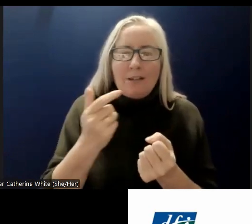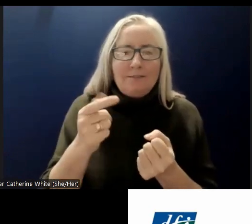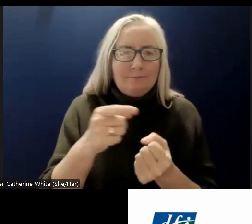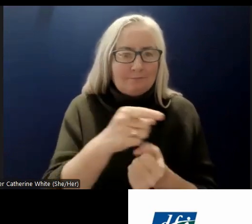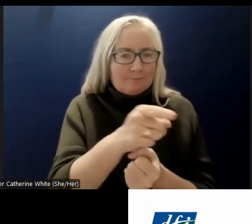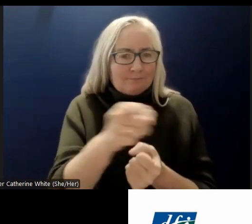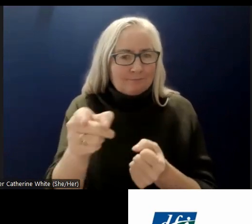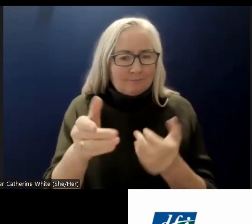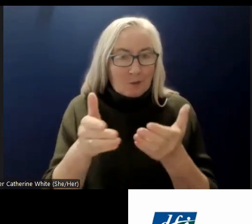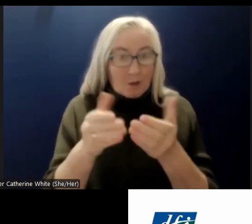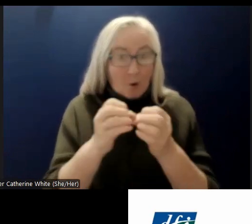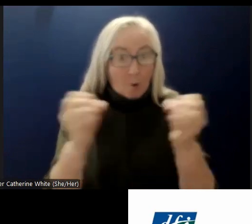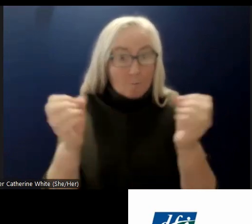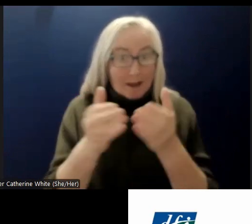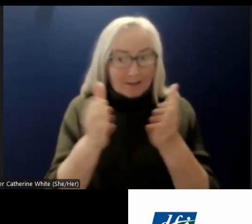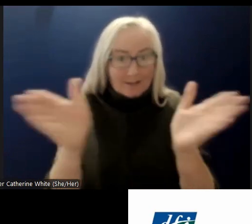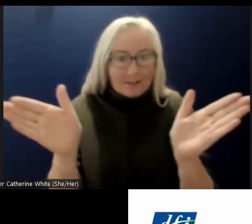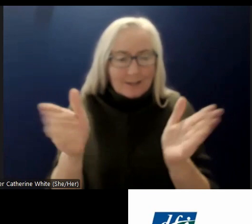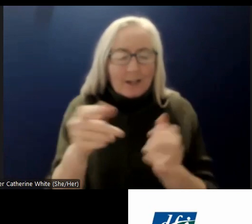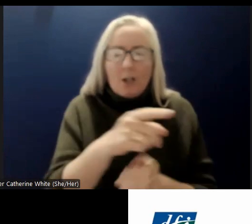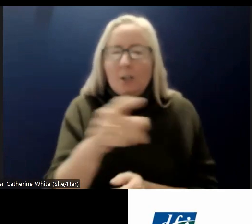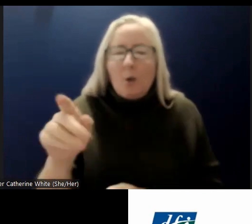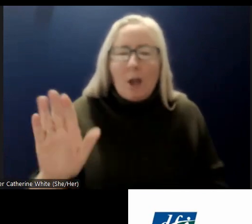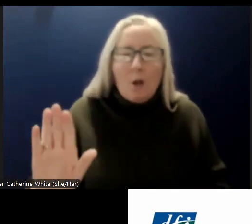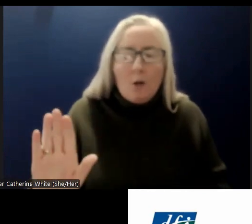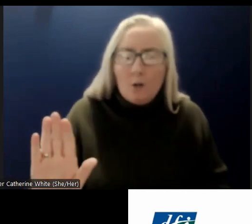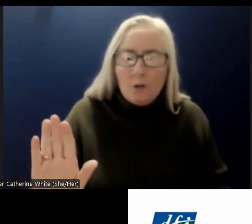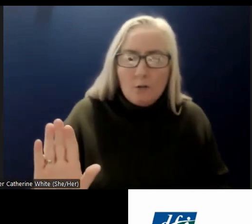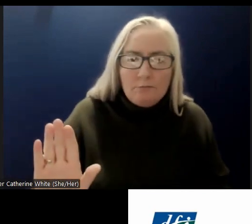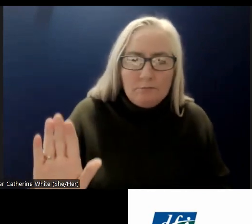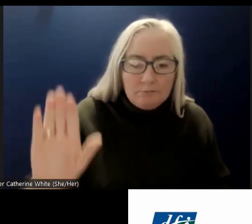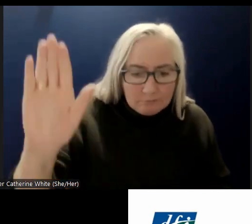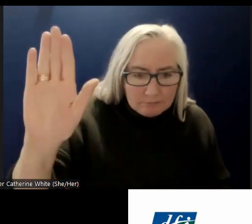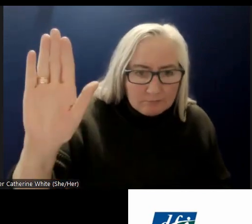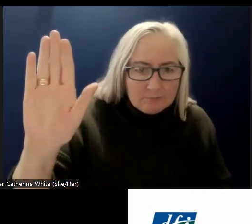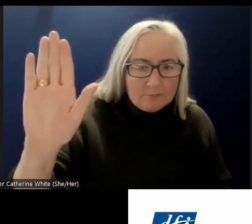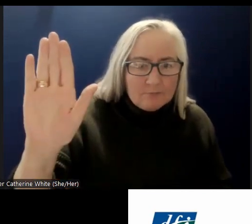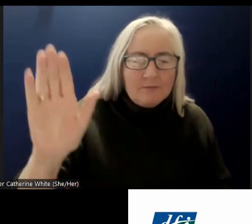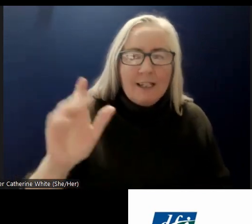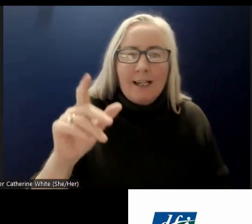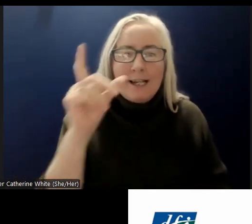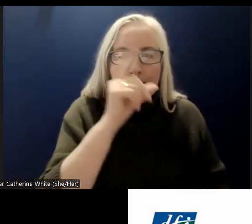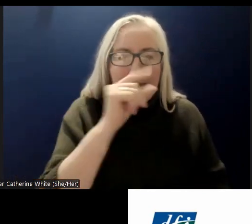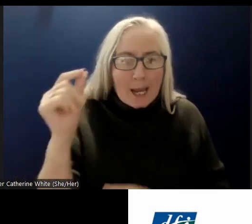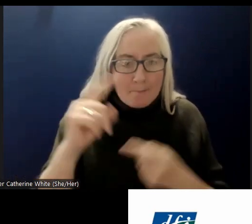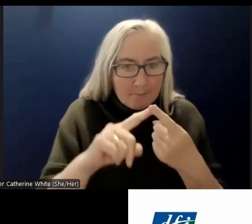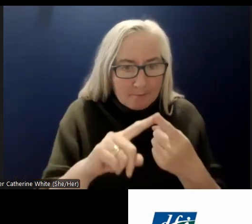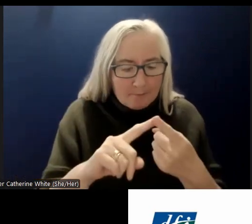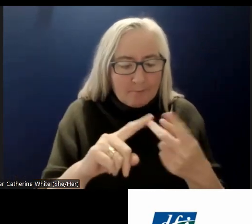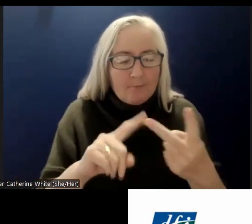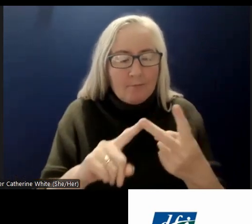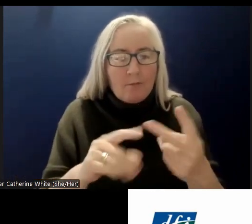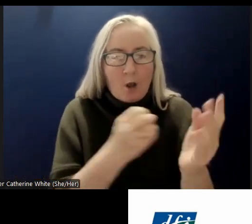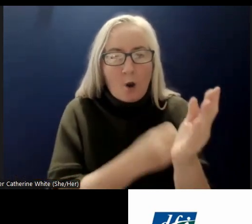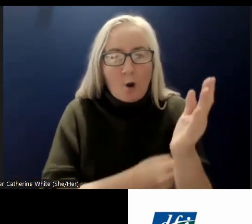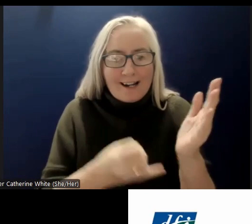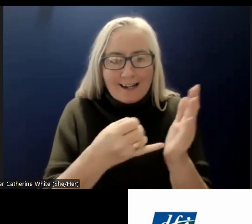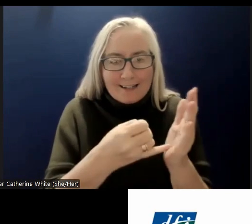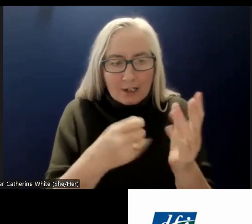to everybody. If you just raise your hand and just state who you are and the organization